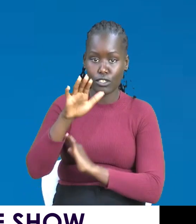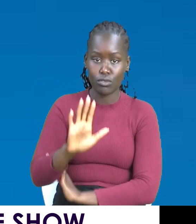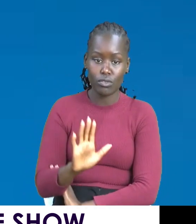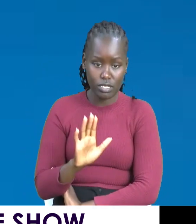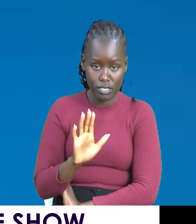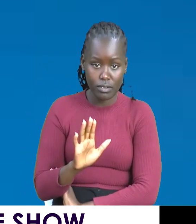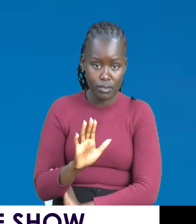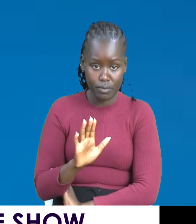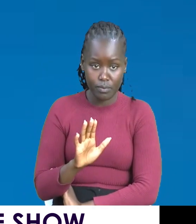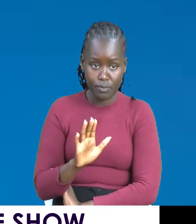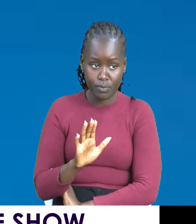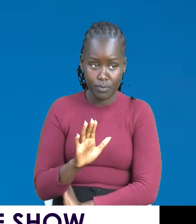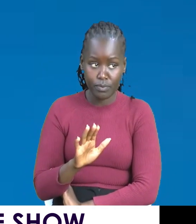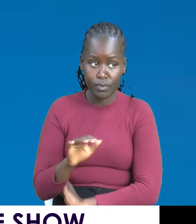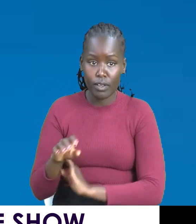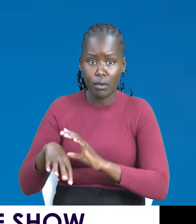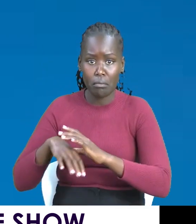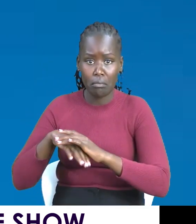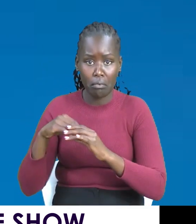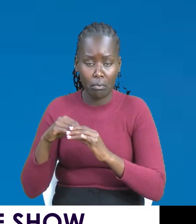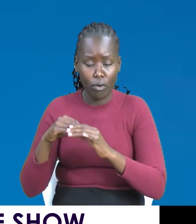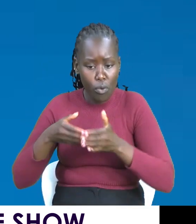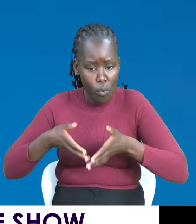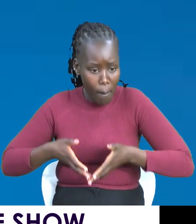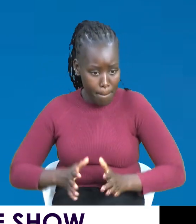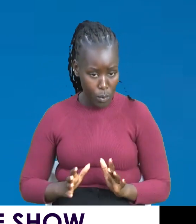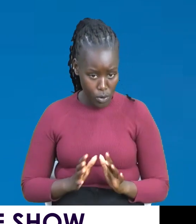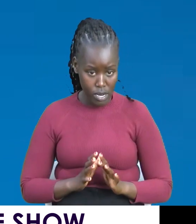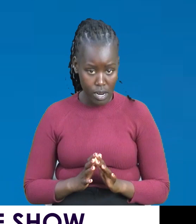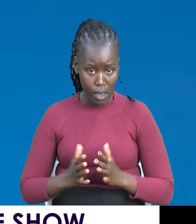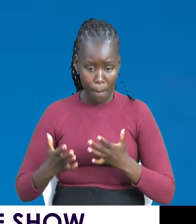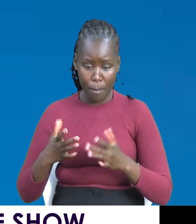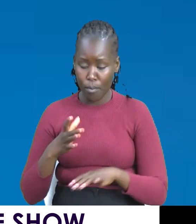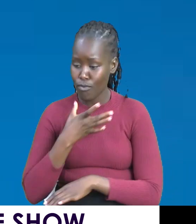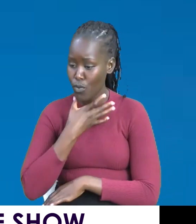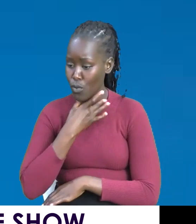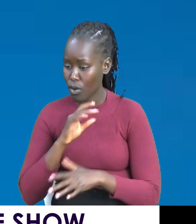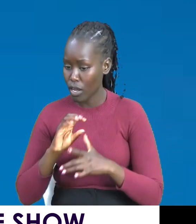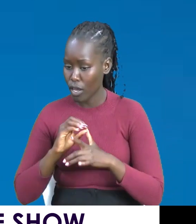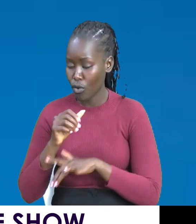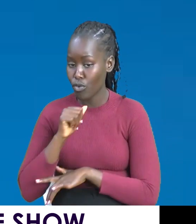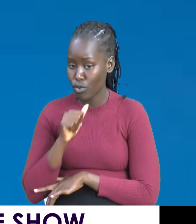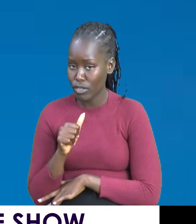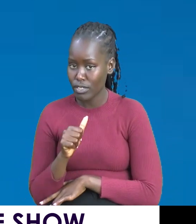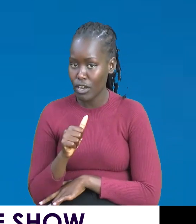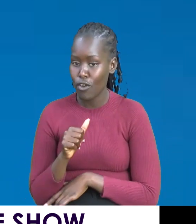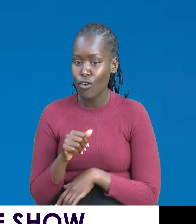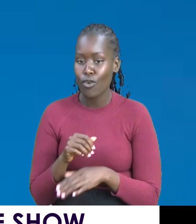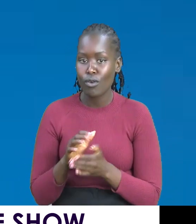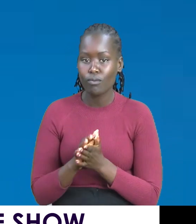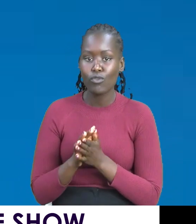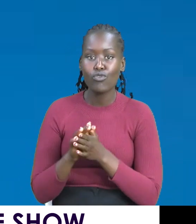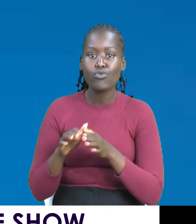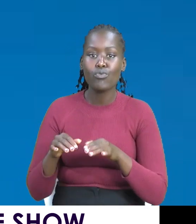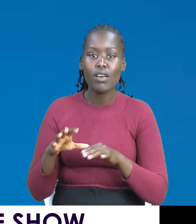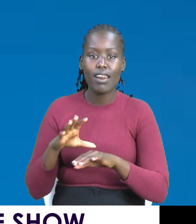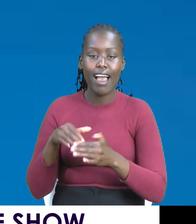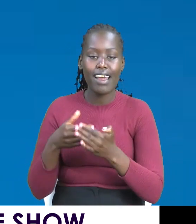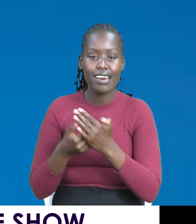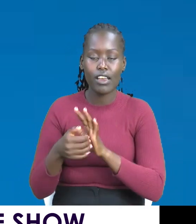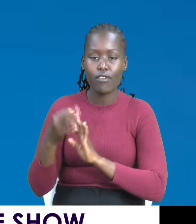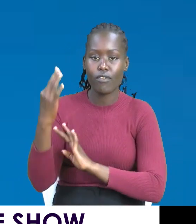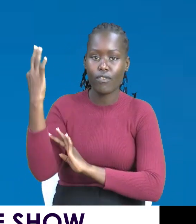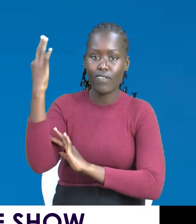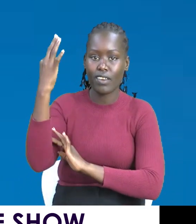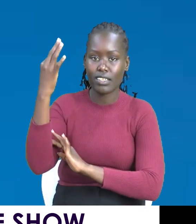let out of your mother's womb. Whether you like it or not, you will land into your destiny. There